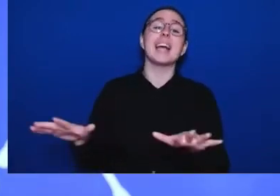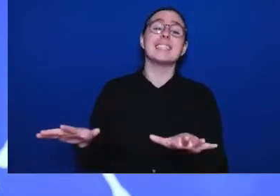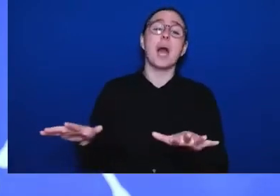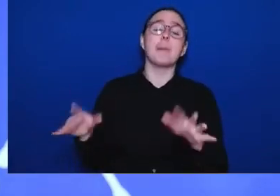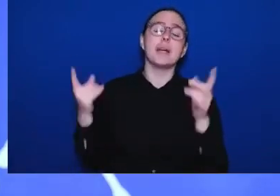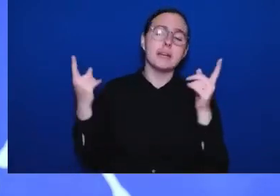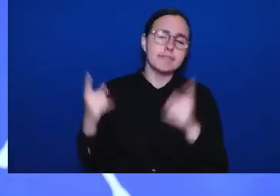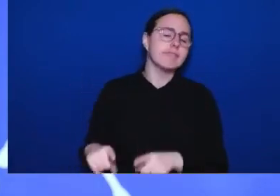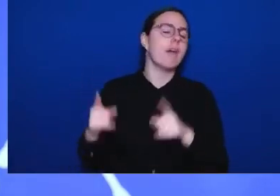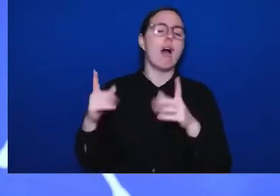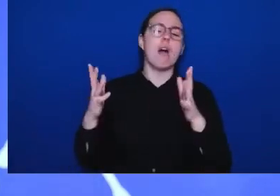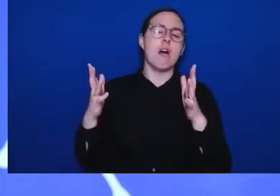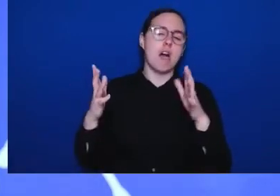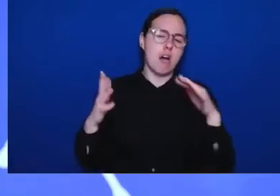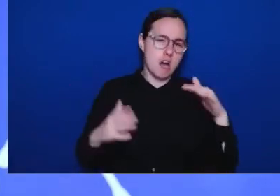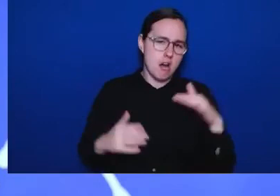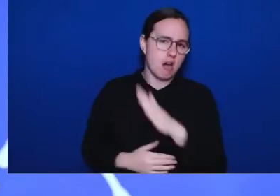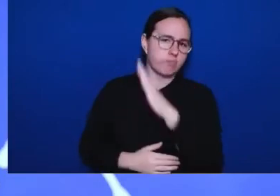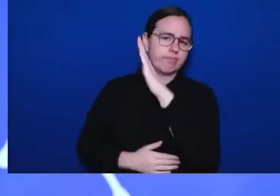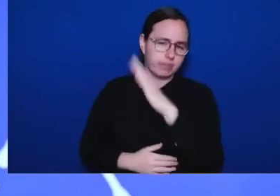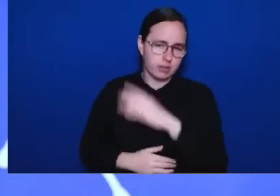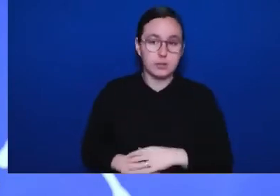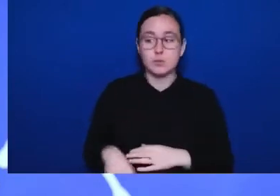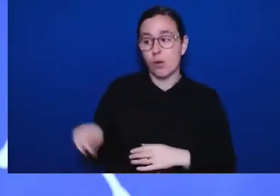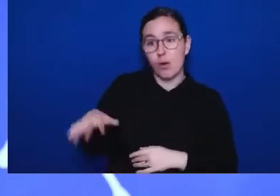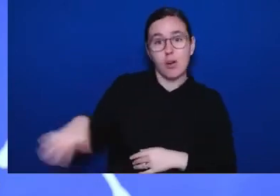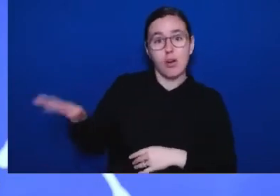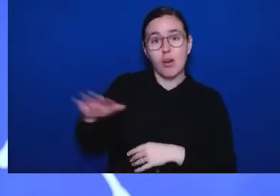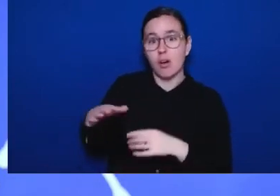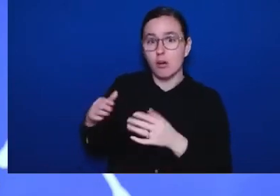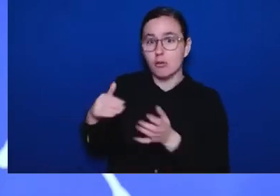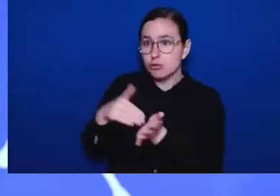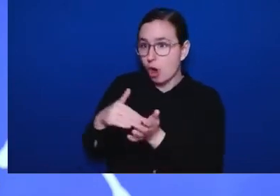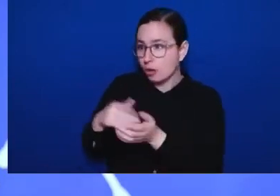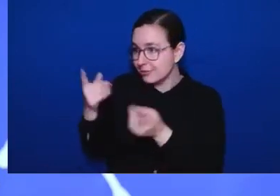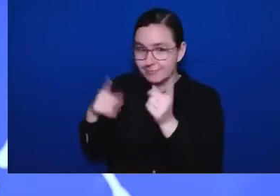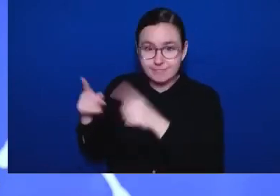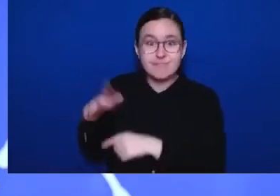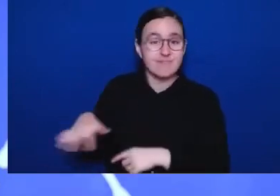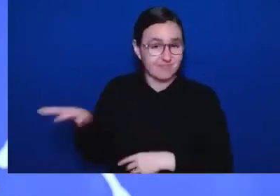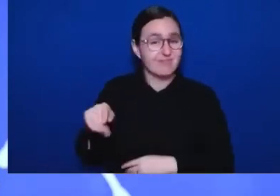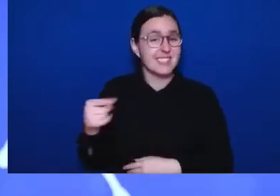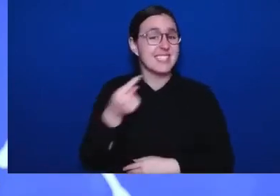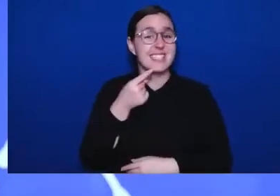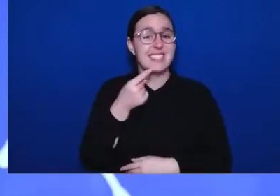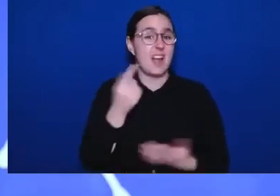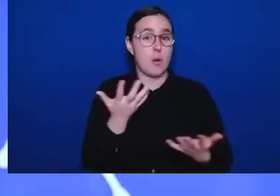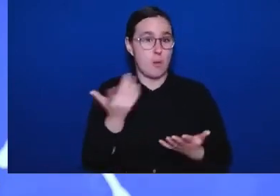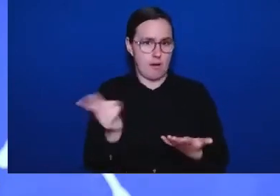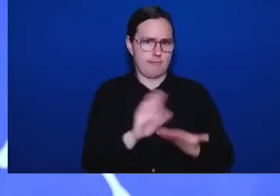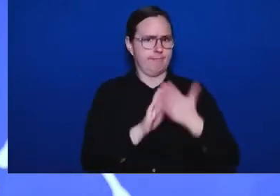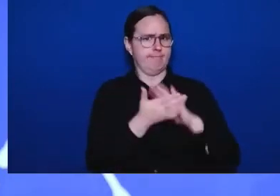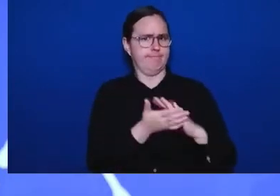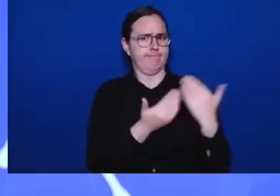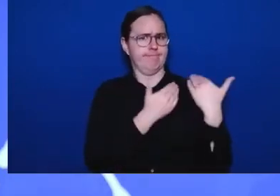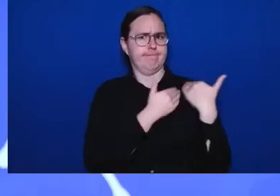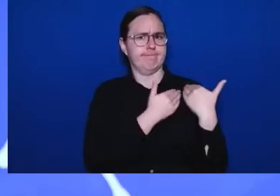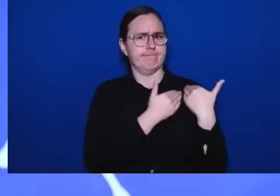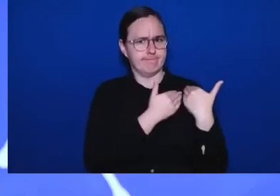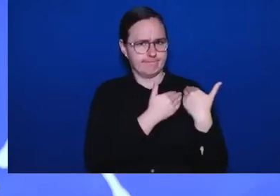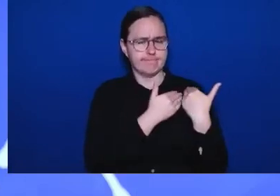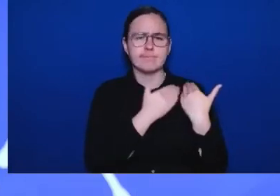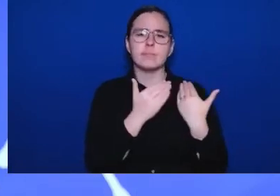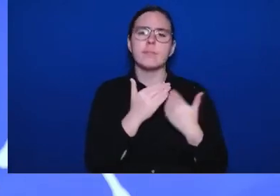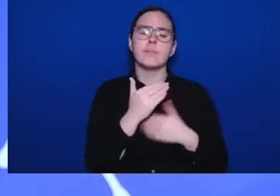be responsible, depending on the level of complexity of the patients, for more